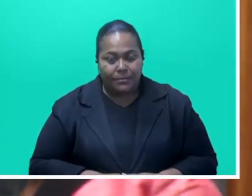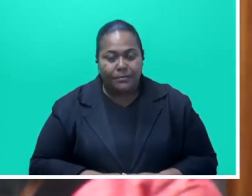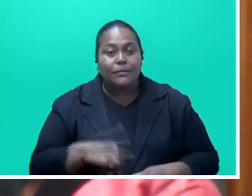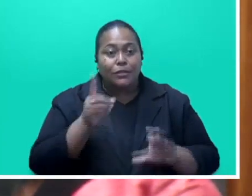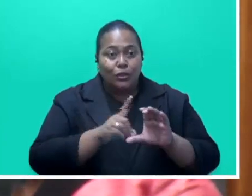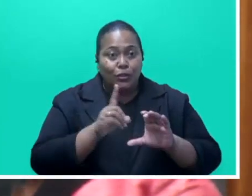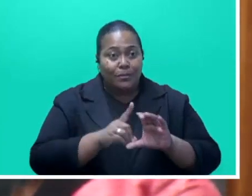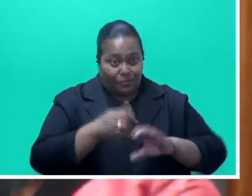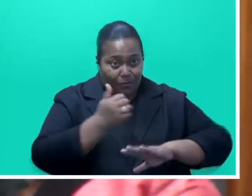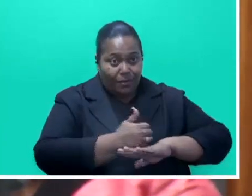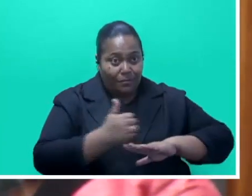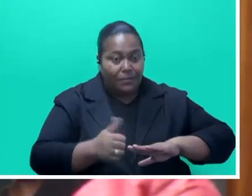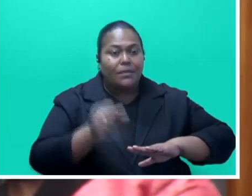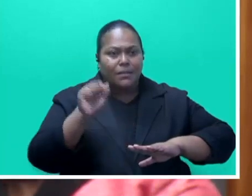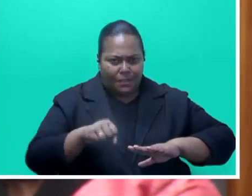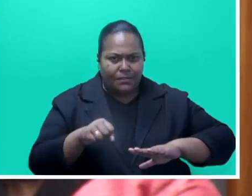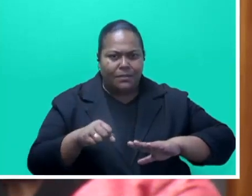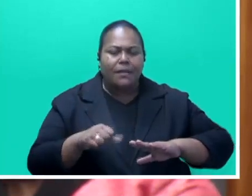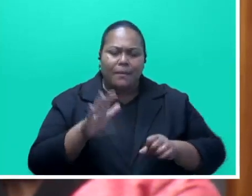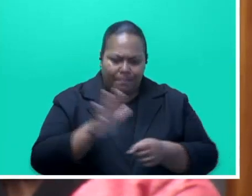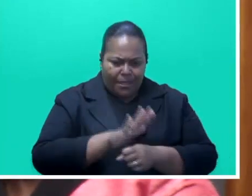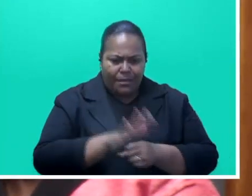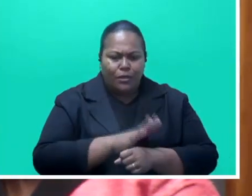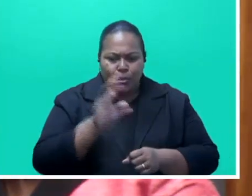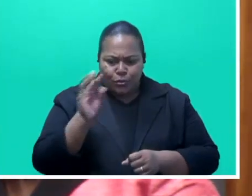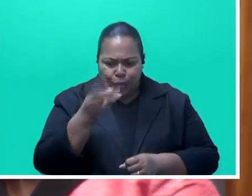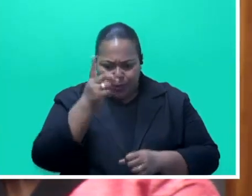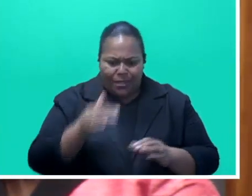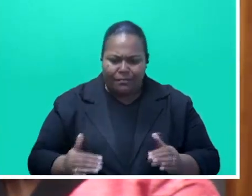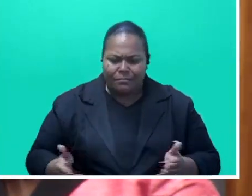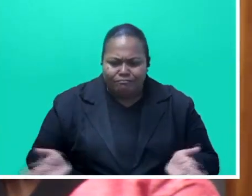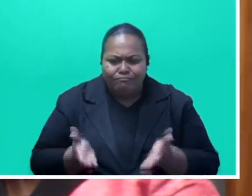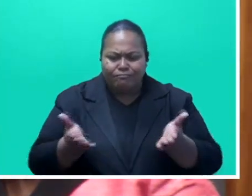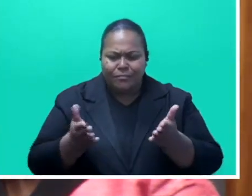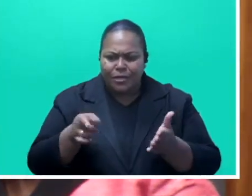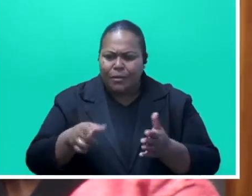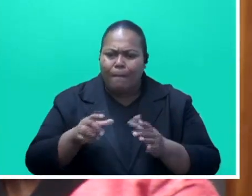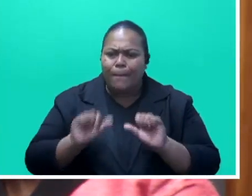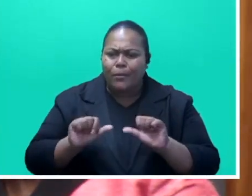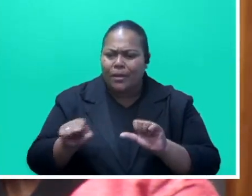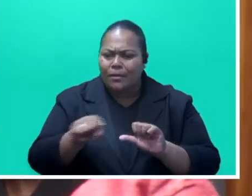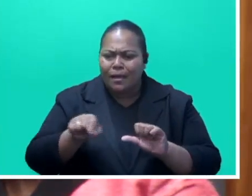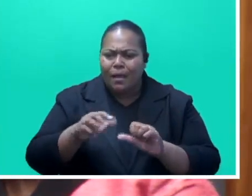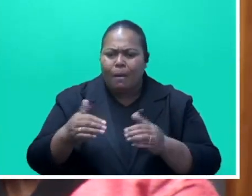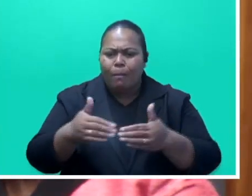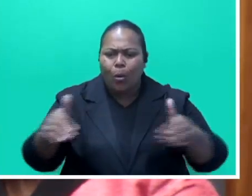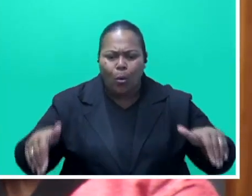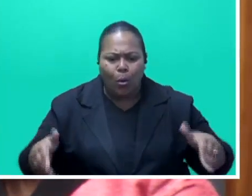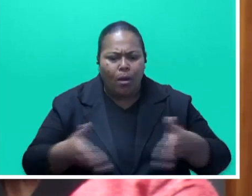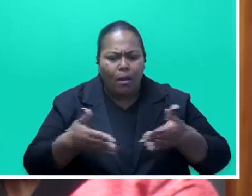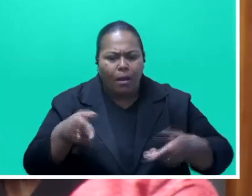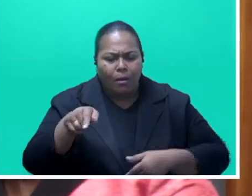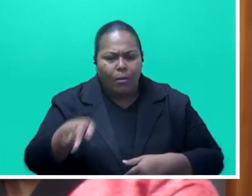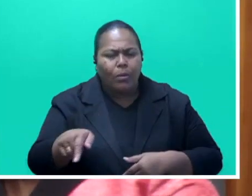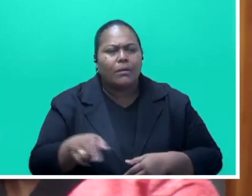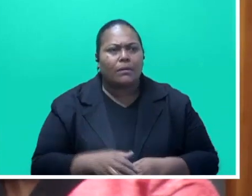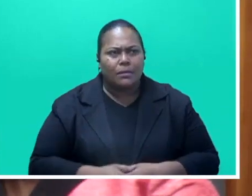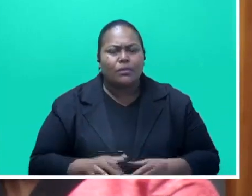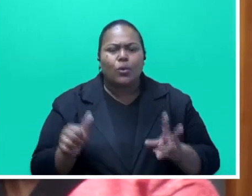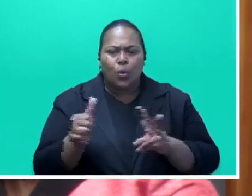endorse our Border Health Protection Unit so as to better coordinate quarantine processes, including its financial